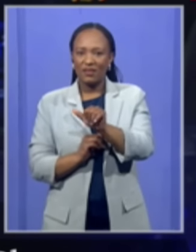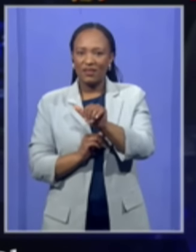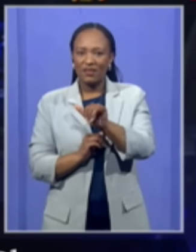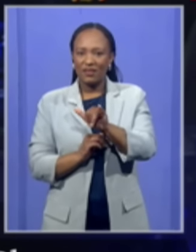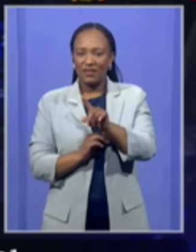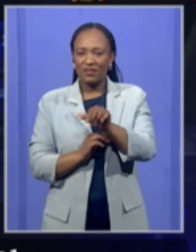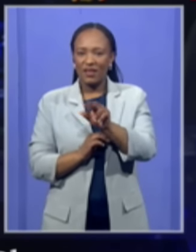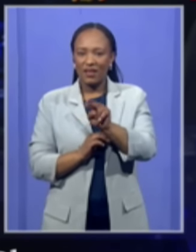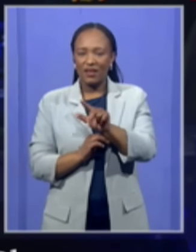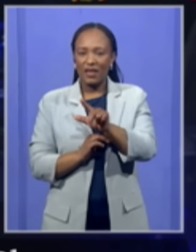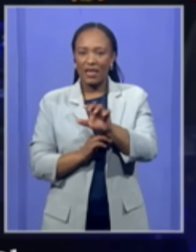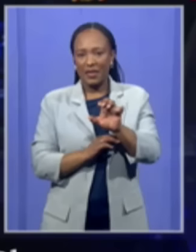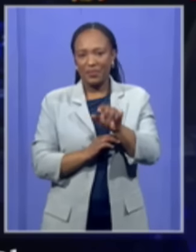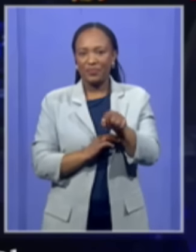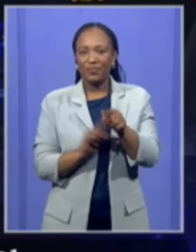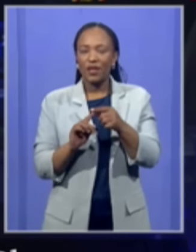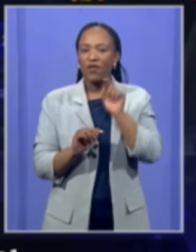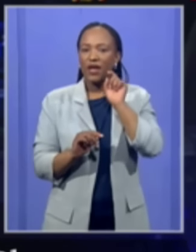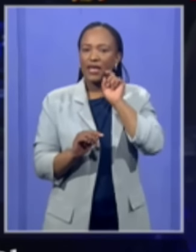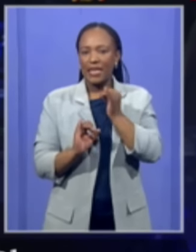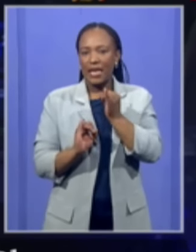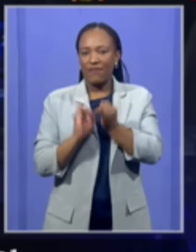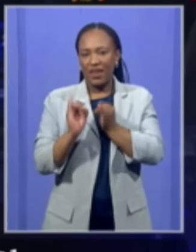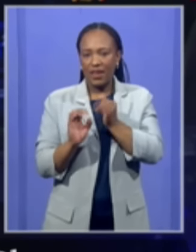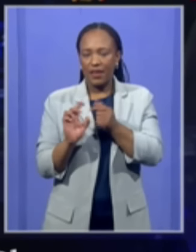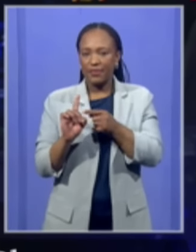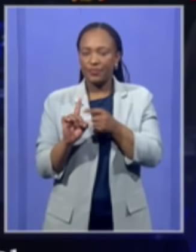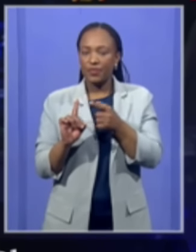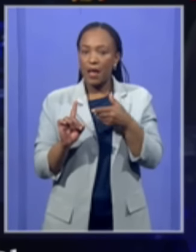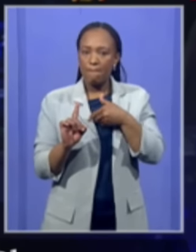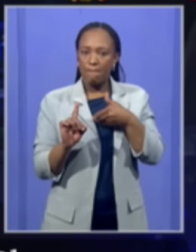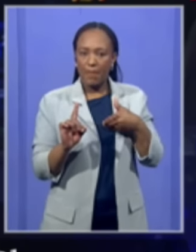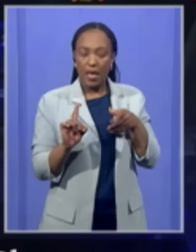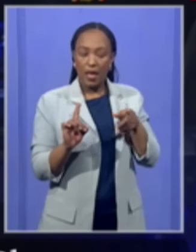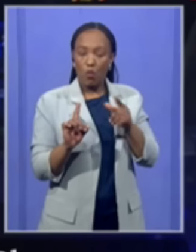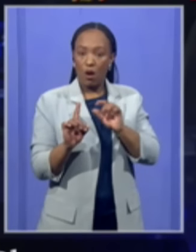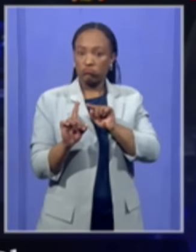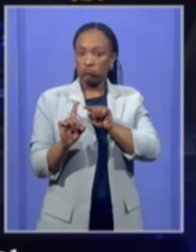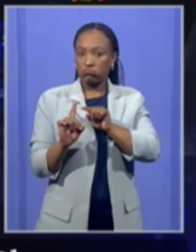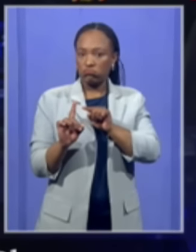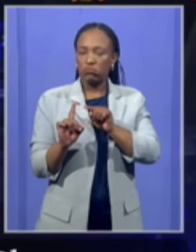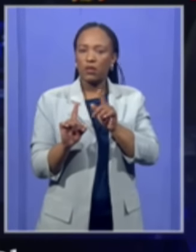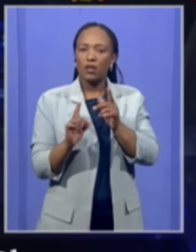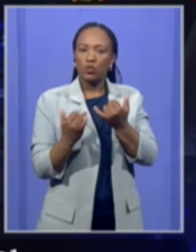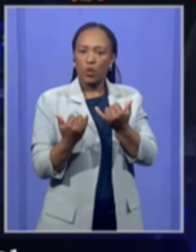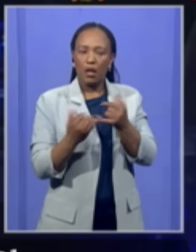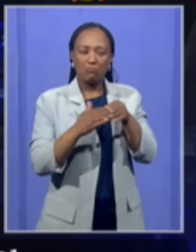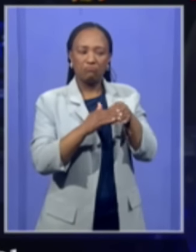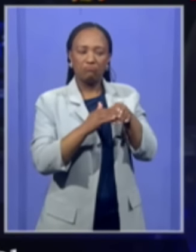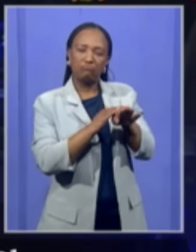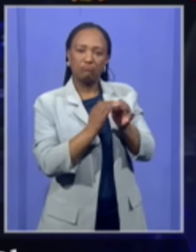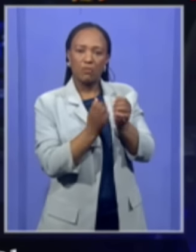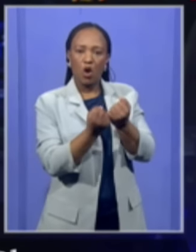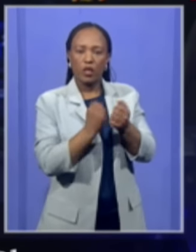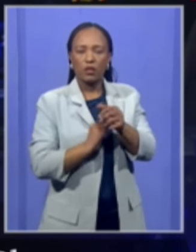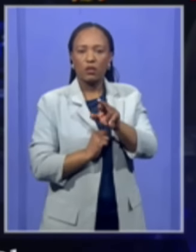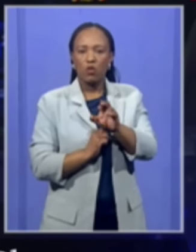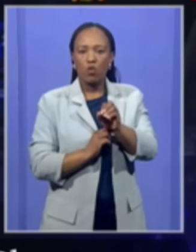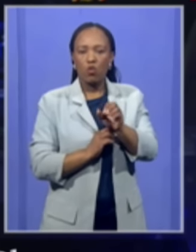Jayden le Mick ya dilemo tse 11. Mme wa mshanyana enwa o hlailetse lekgotleng la dinyewe la Ruo Report mabapi le polao ya mora wa hae ka